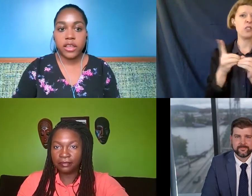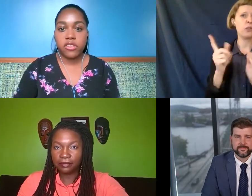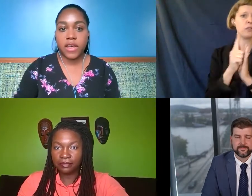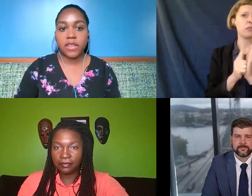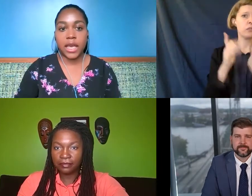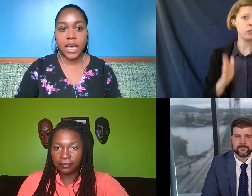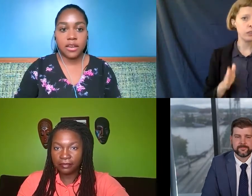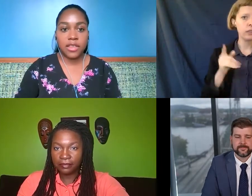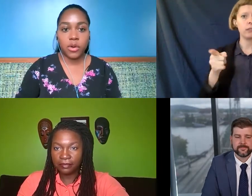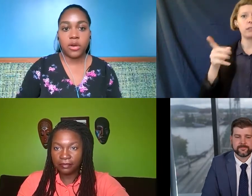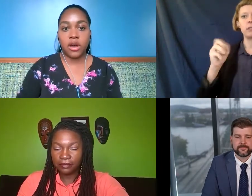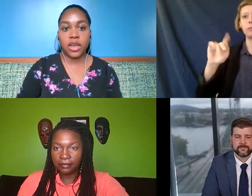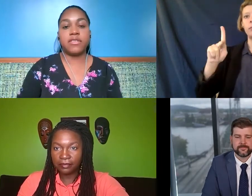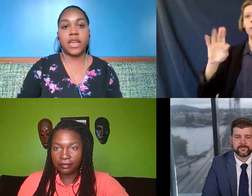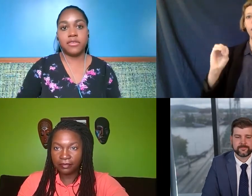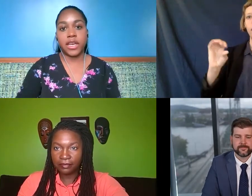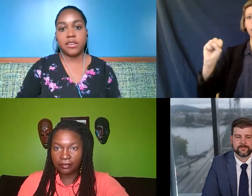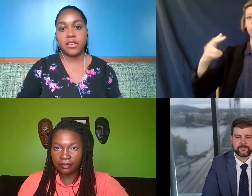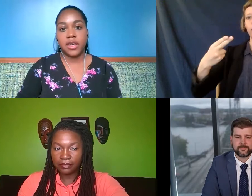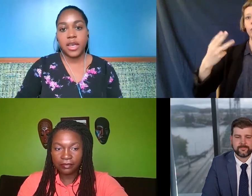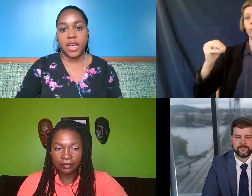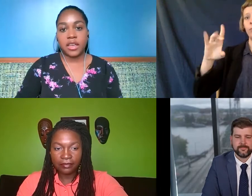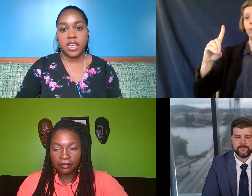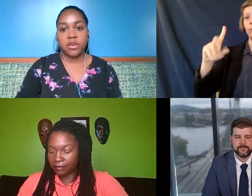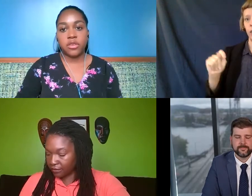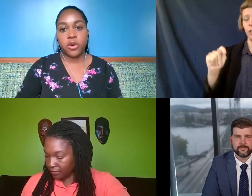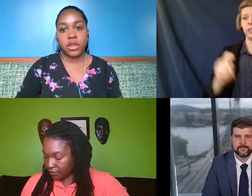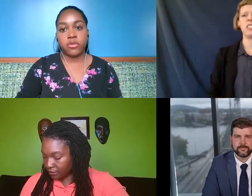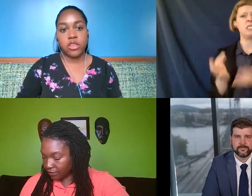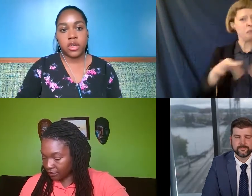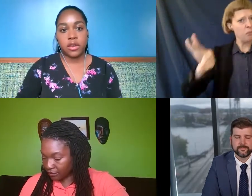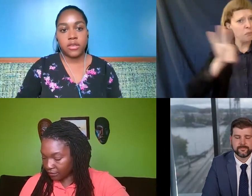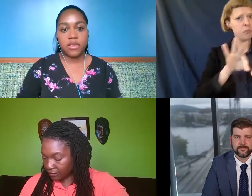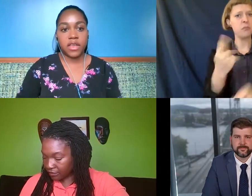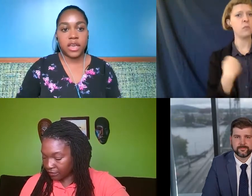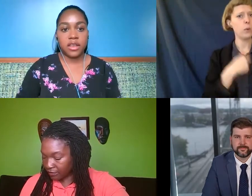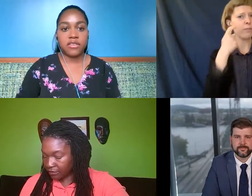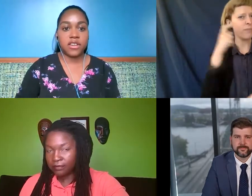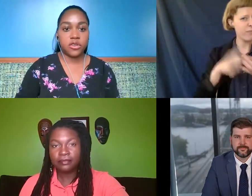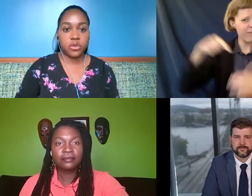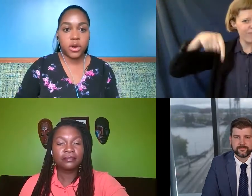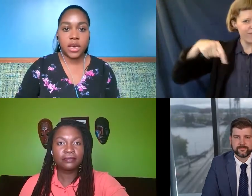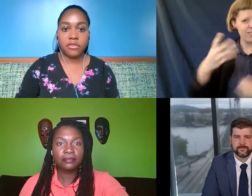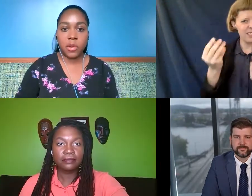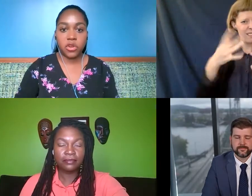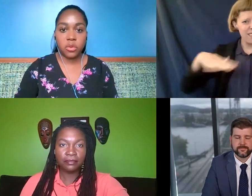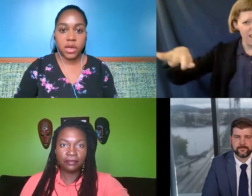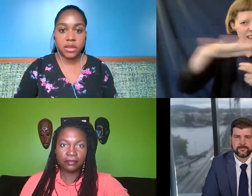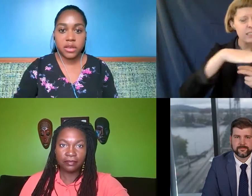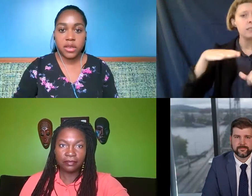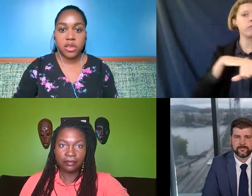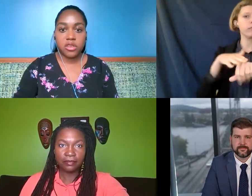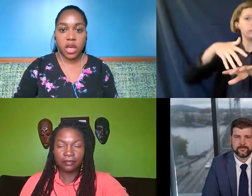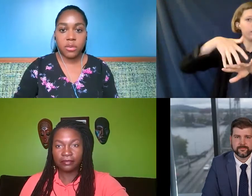to acknowledge that the land that we are on is Native land. And here in the Portland region, this land is the territory of the